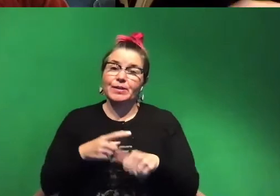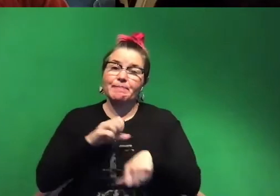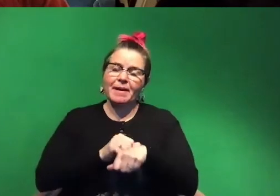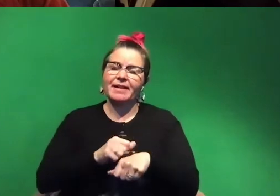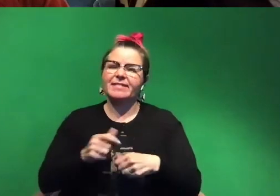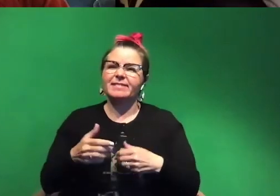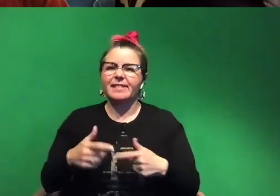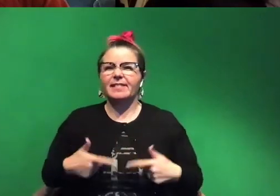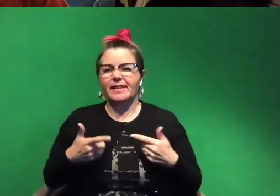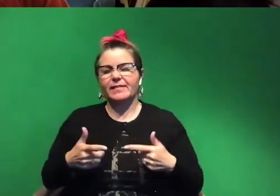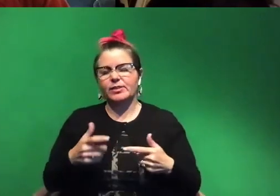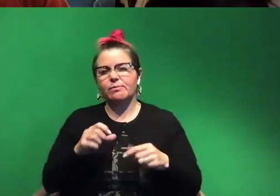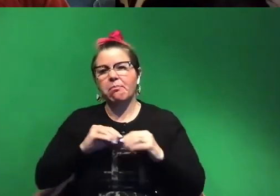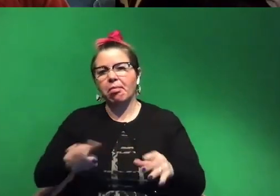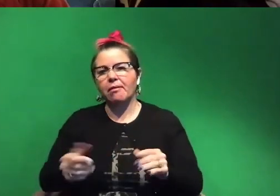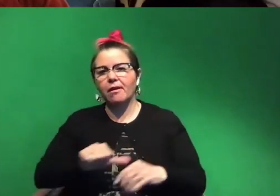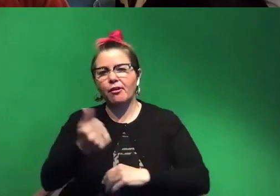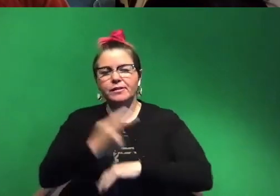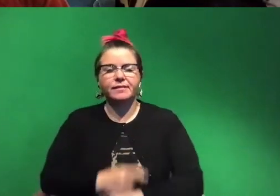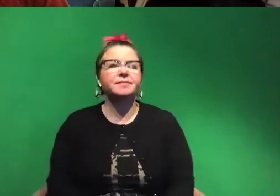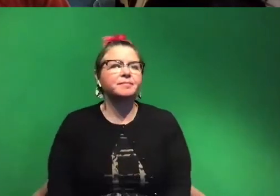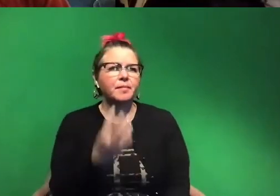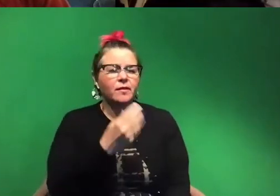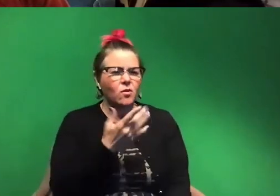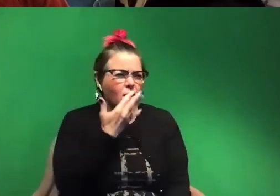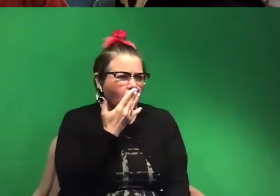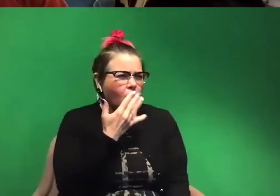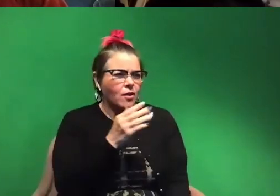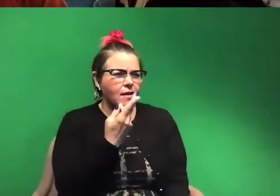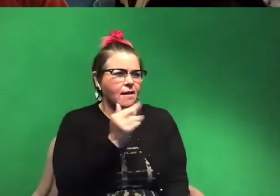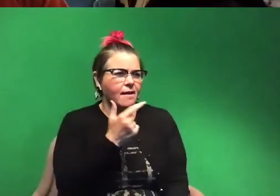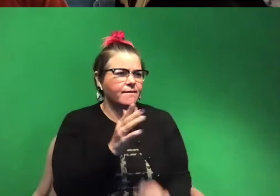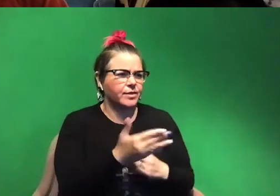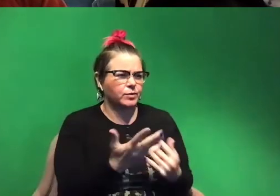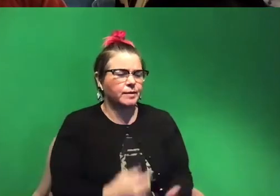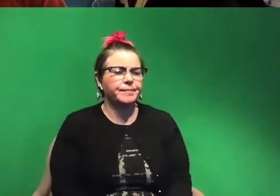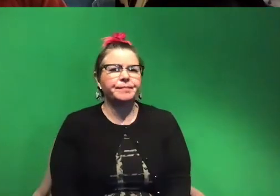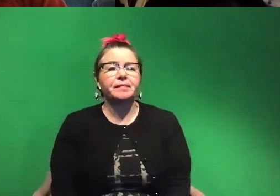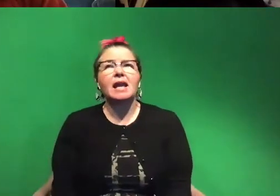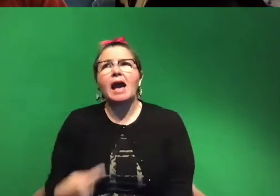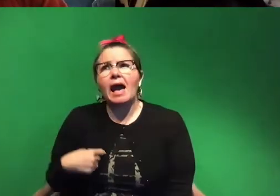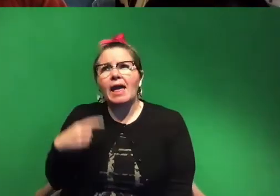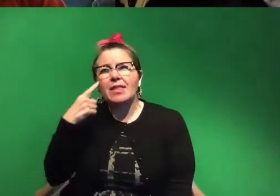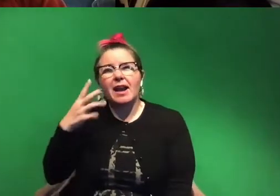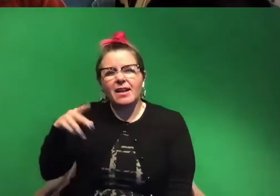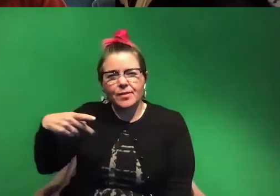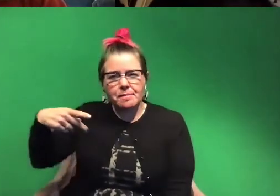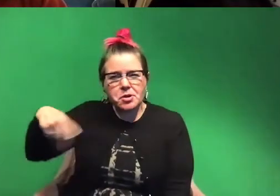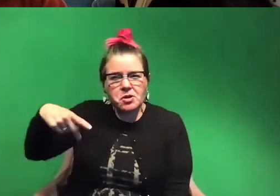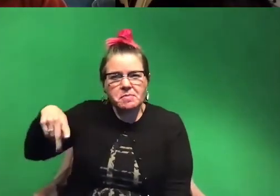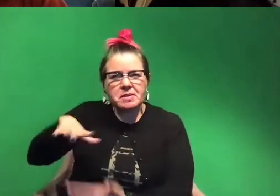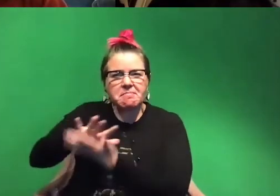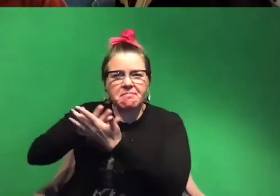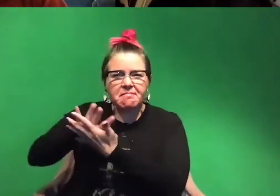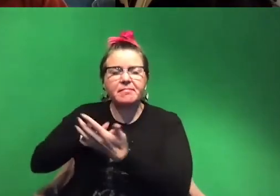slime another day. Beautiful. What color are hagfish? I think they're kind of a purpley color. This is actually something